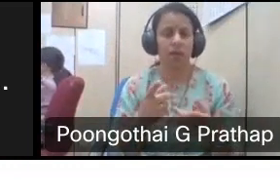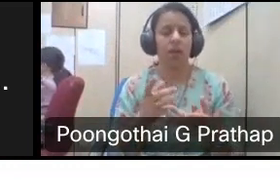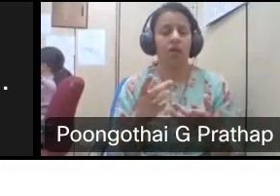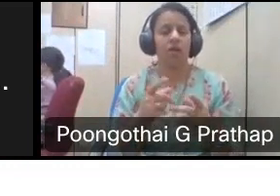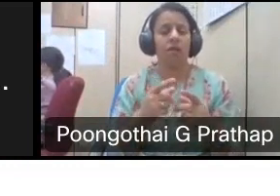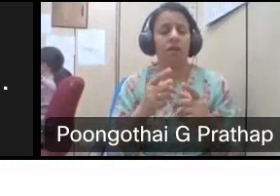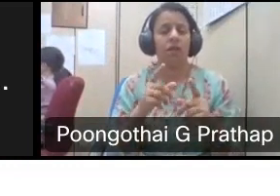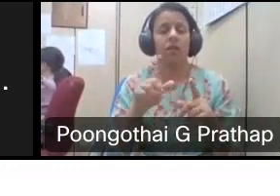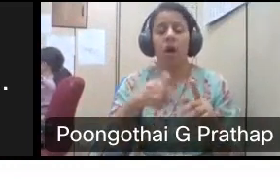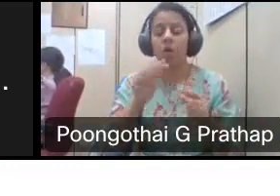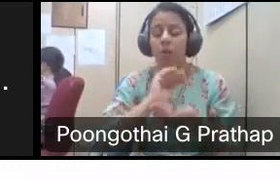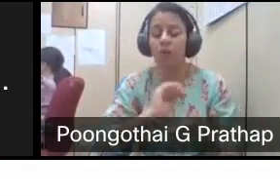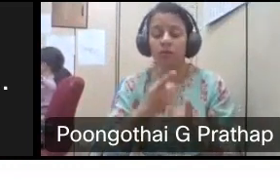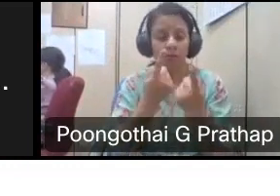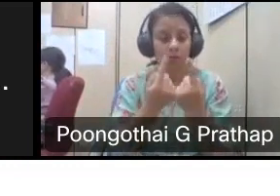that. Then,